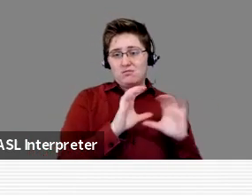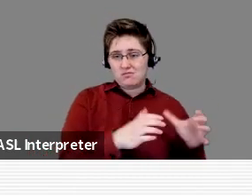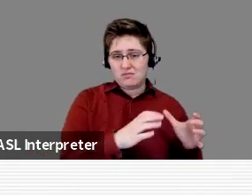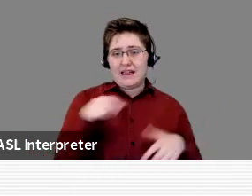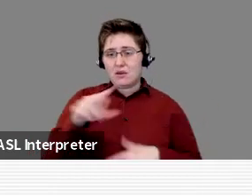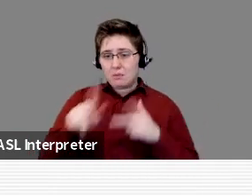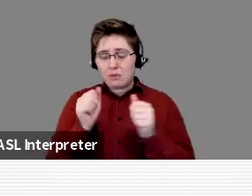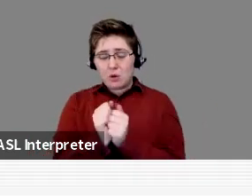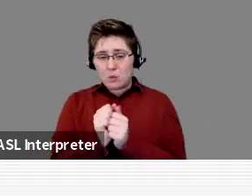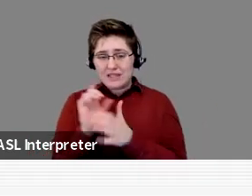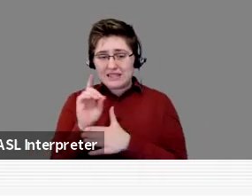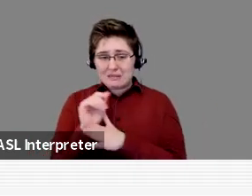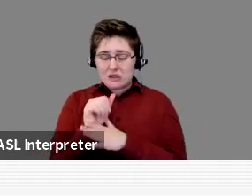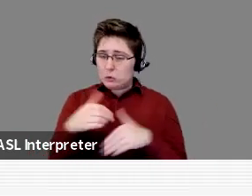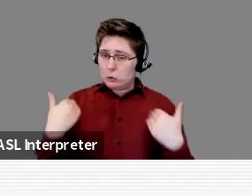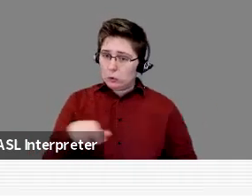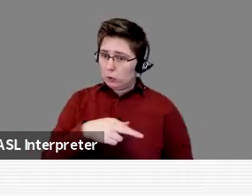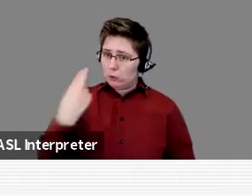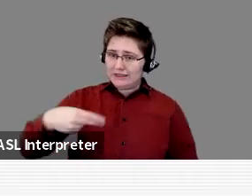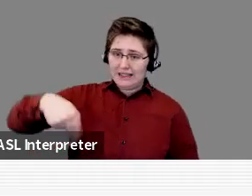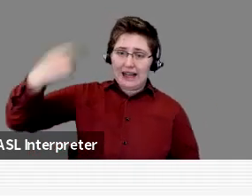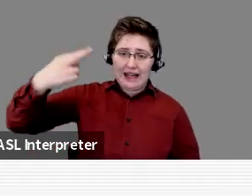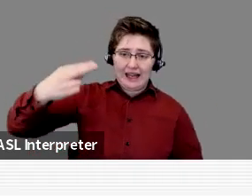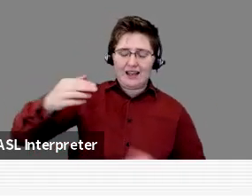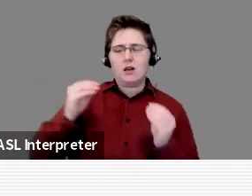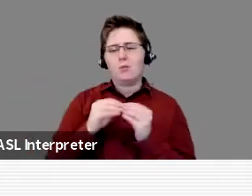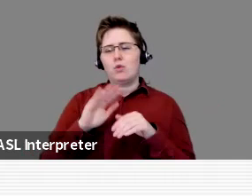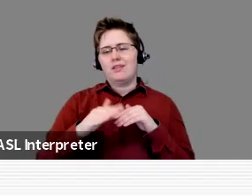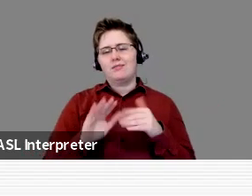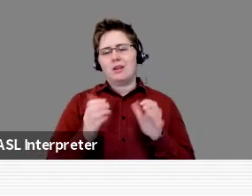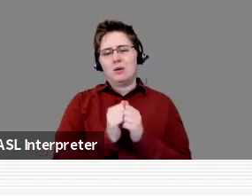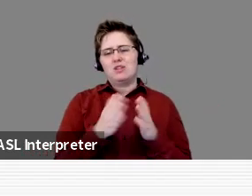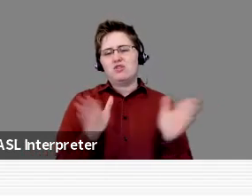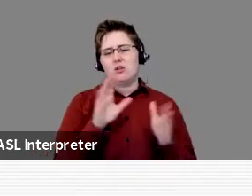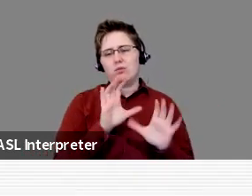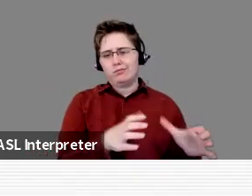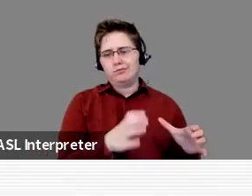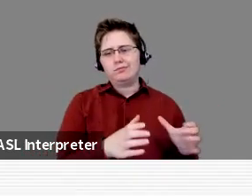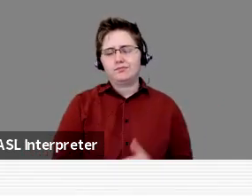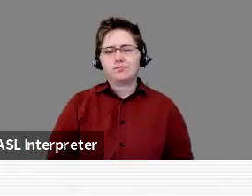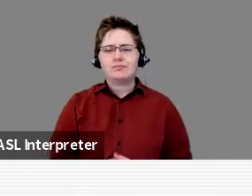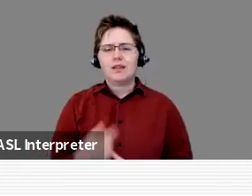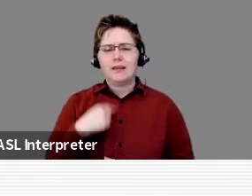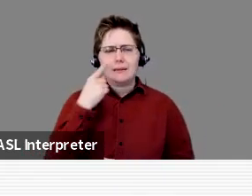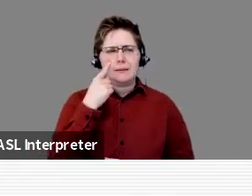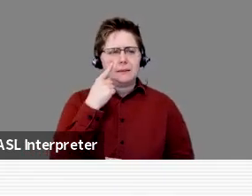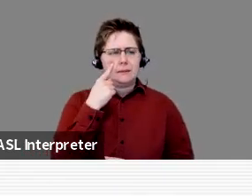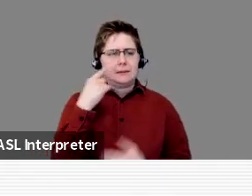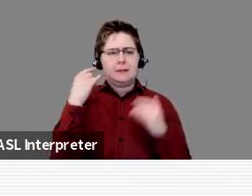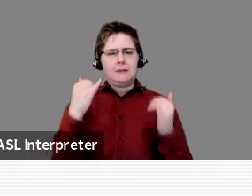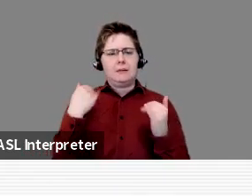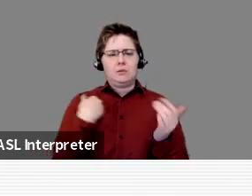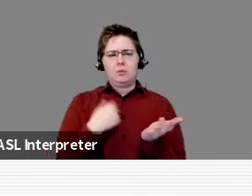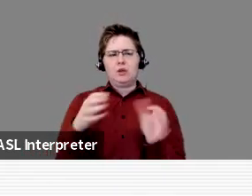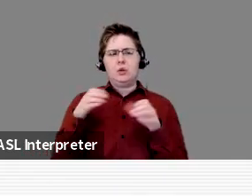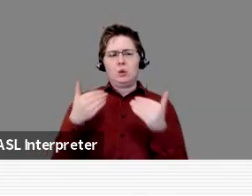disabilities are greatly at risk, more so than the general population. And so I think we're going to go ahead and